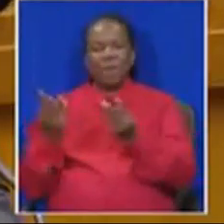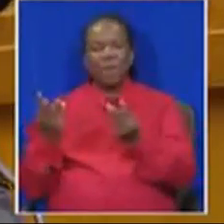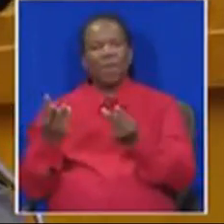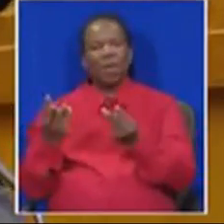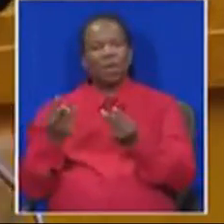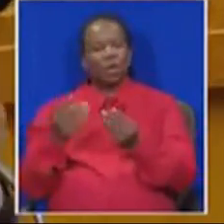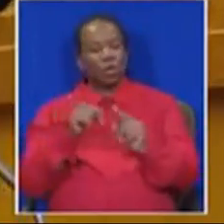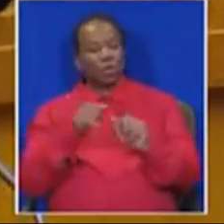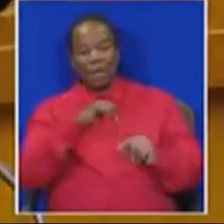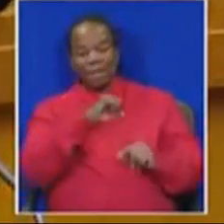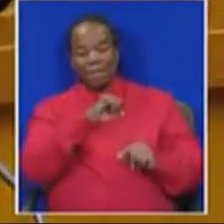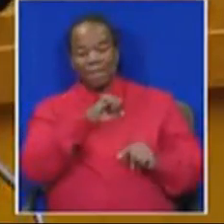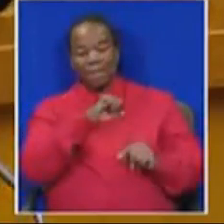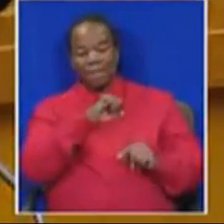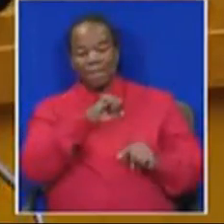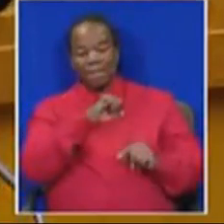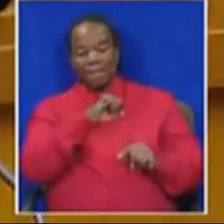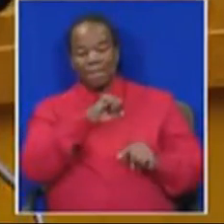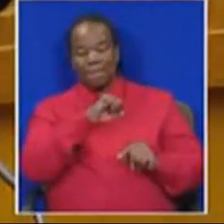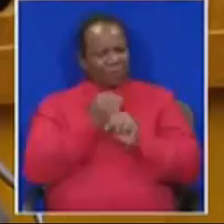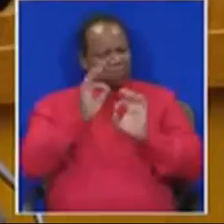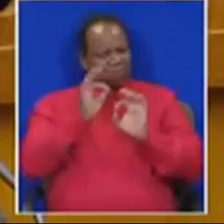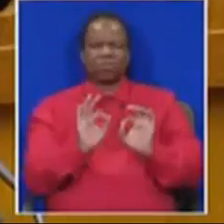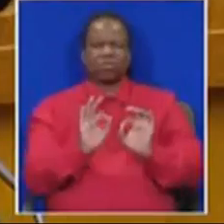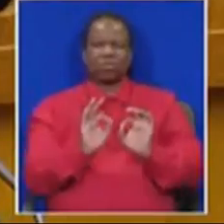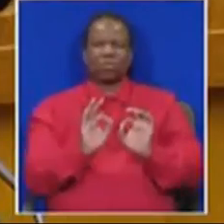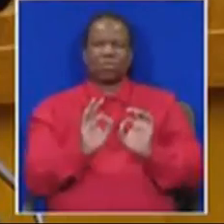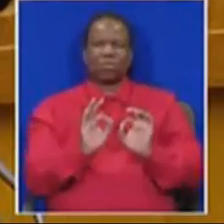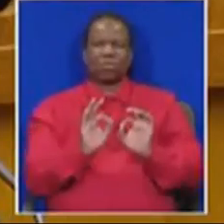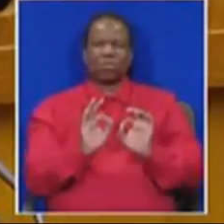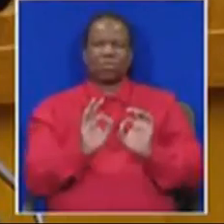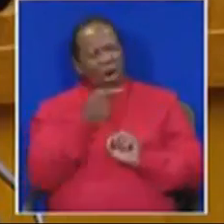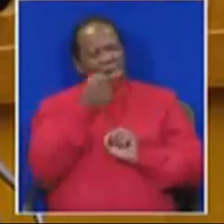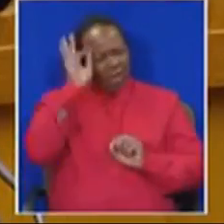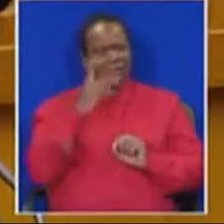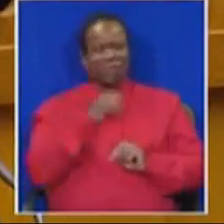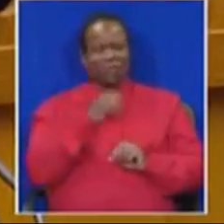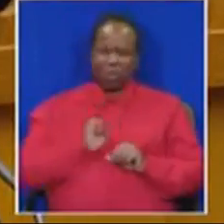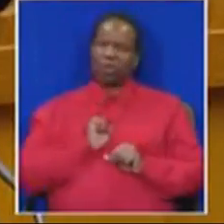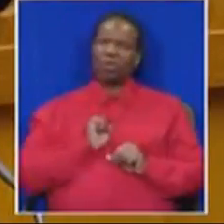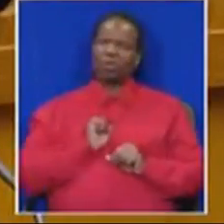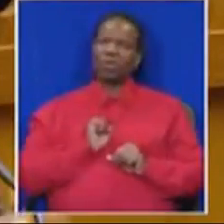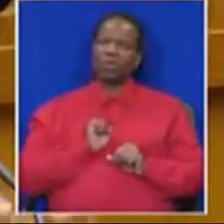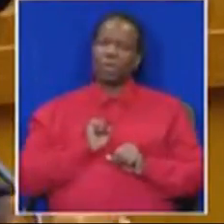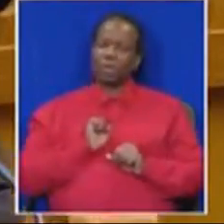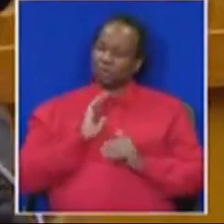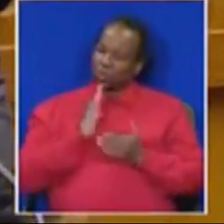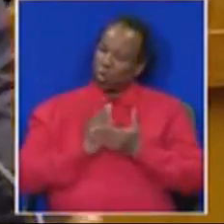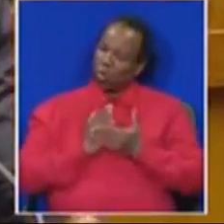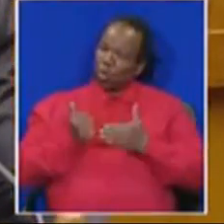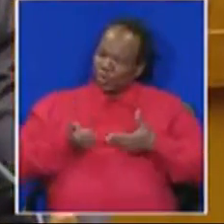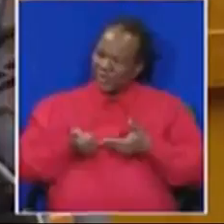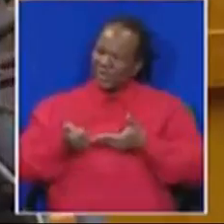lava va tirelaka government ya hina va tirha ntirho ya kahle swi vonwa hi vanhu